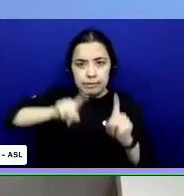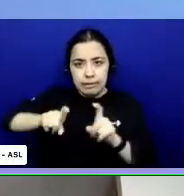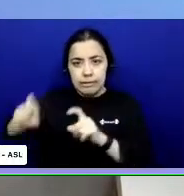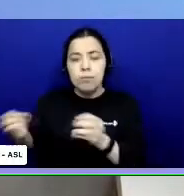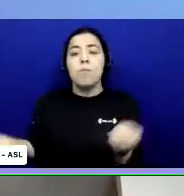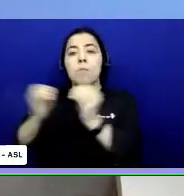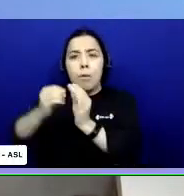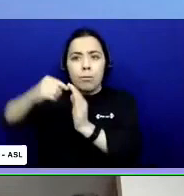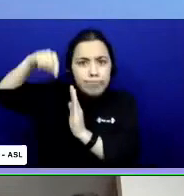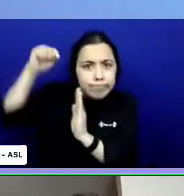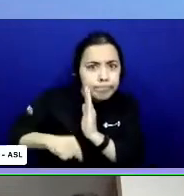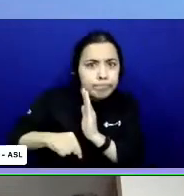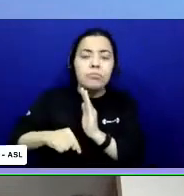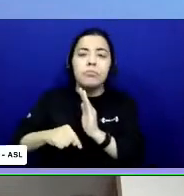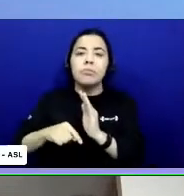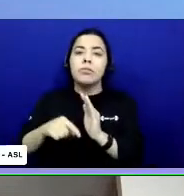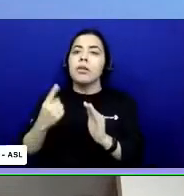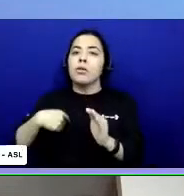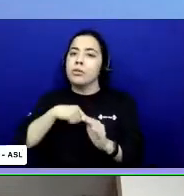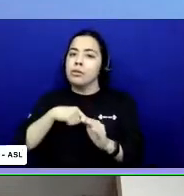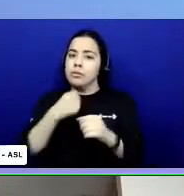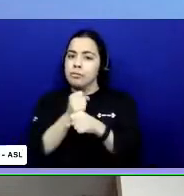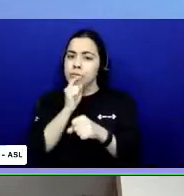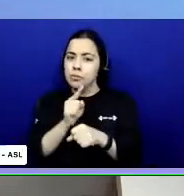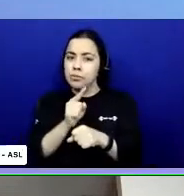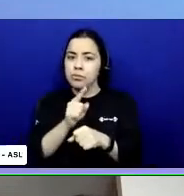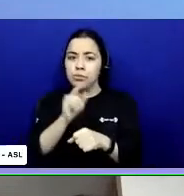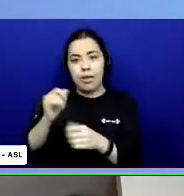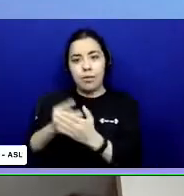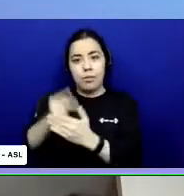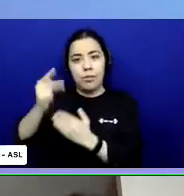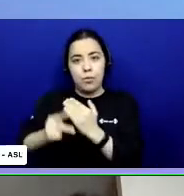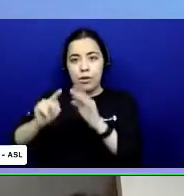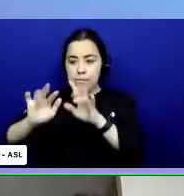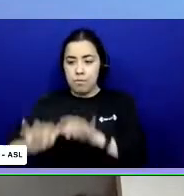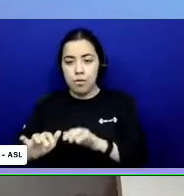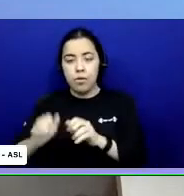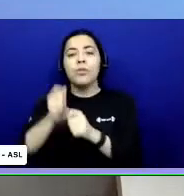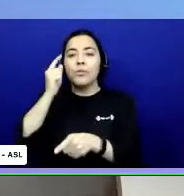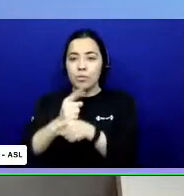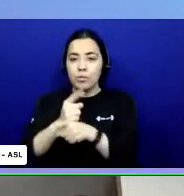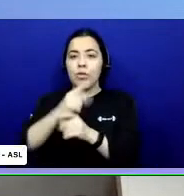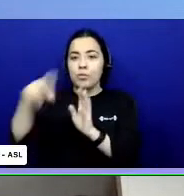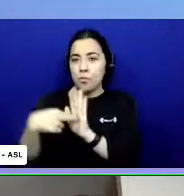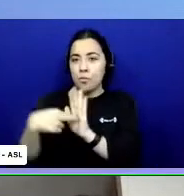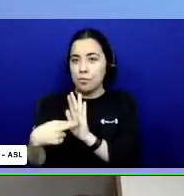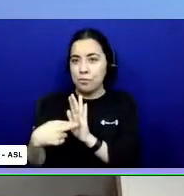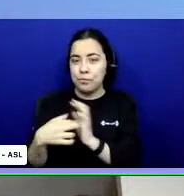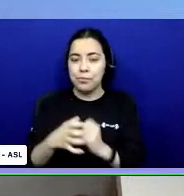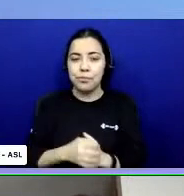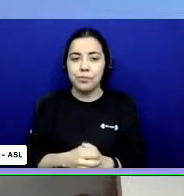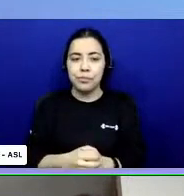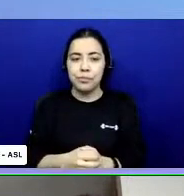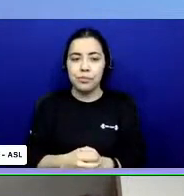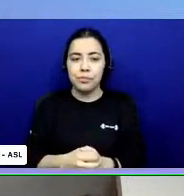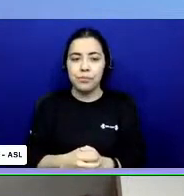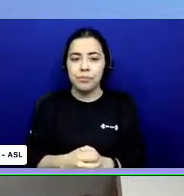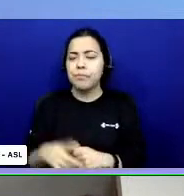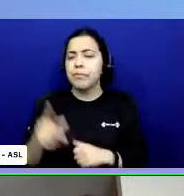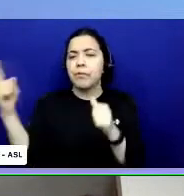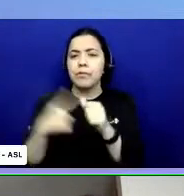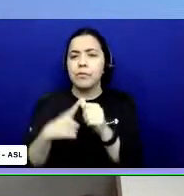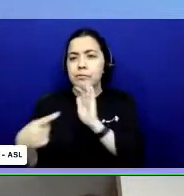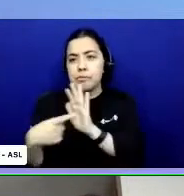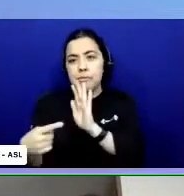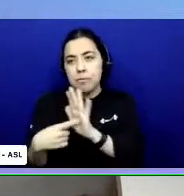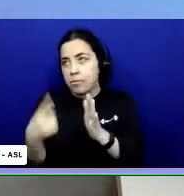also allows us to make sure that they were programmed with the correct role. So one of the first examples of how we use this